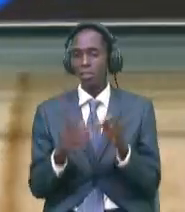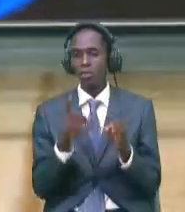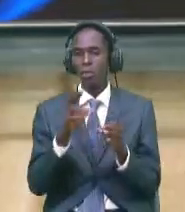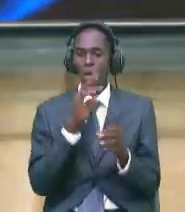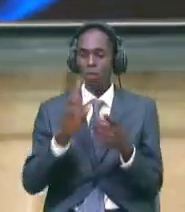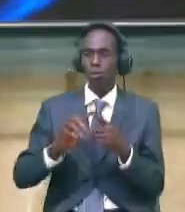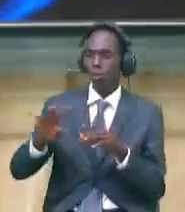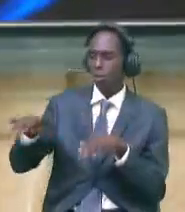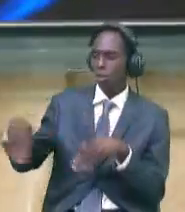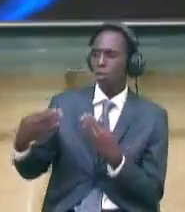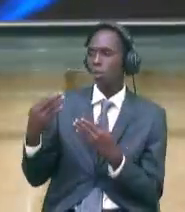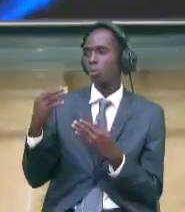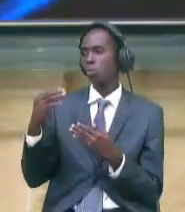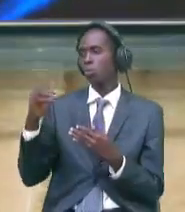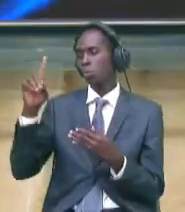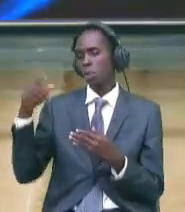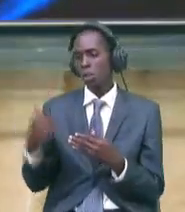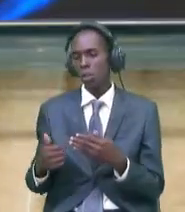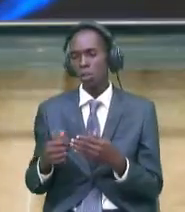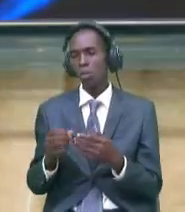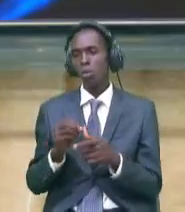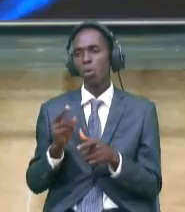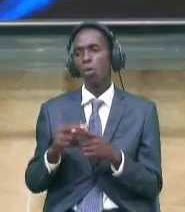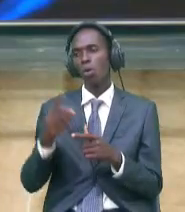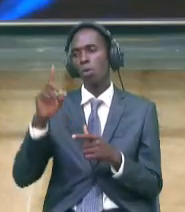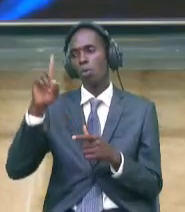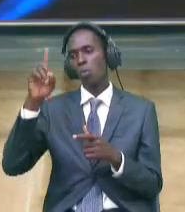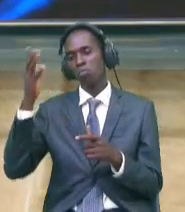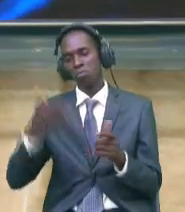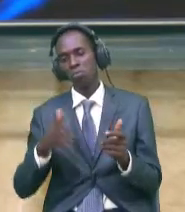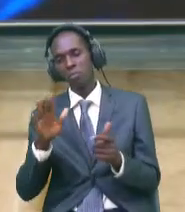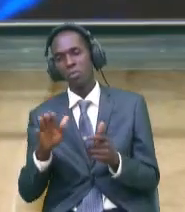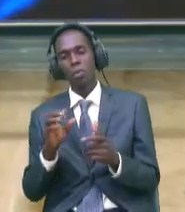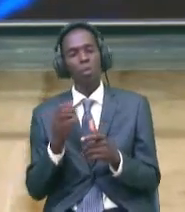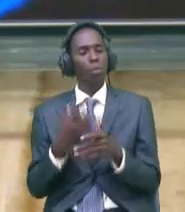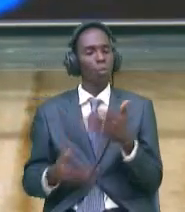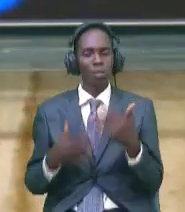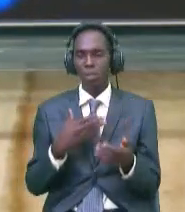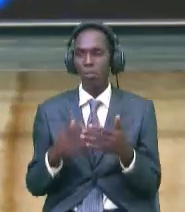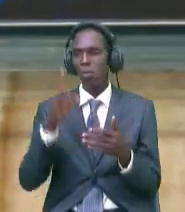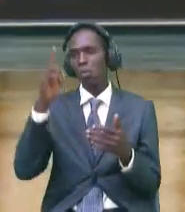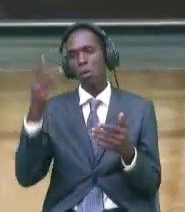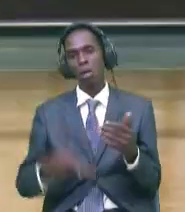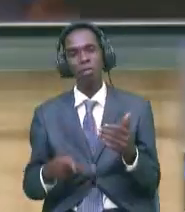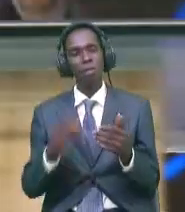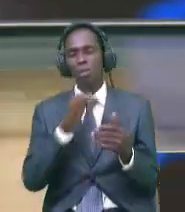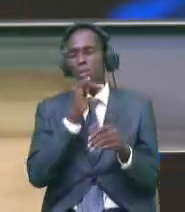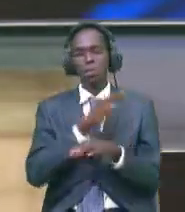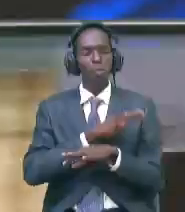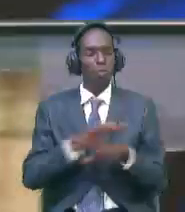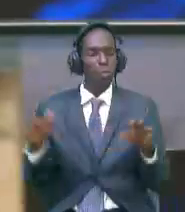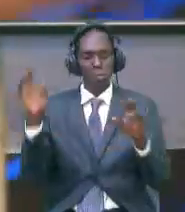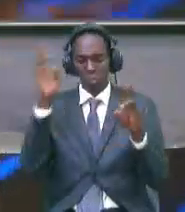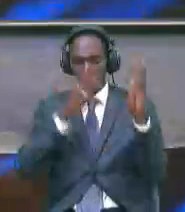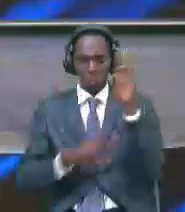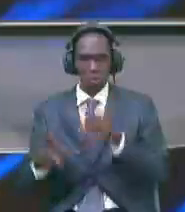if I'm going to give a fifth, if I'm going to give half of what I have, it's all right, because everything in the first